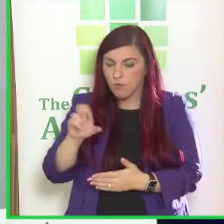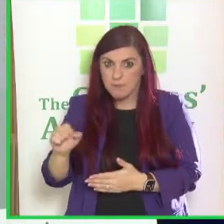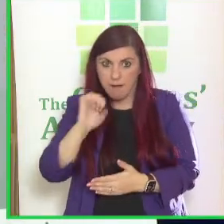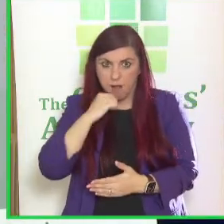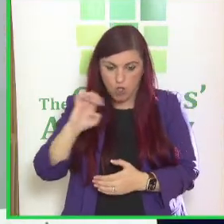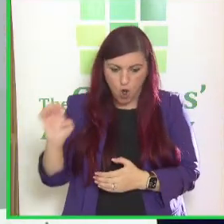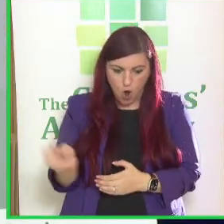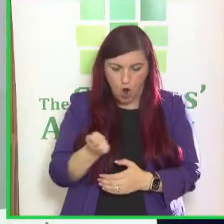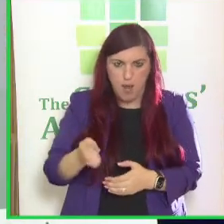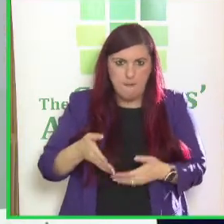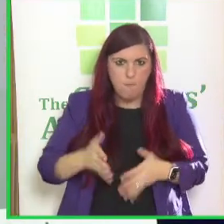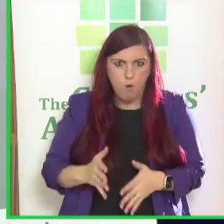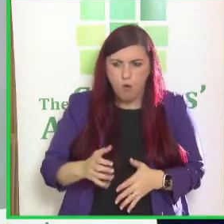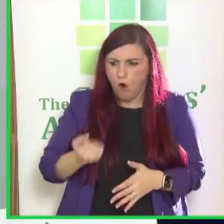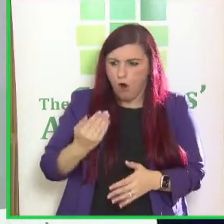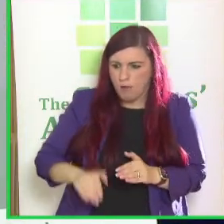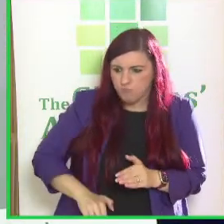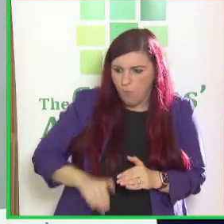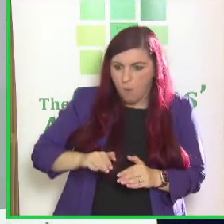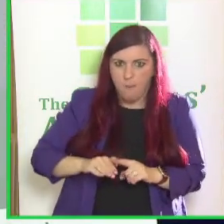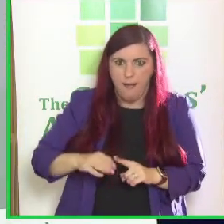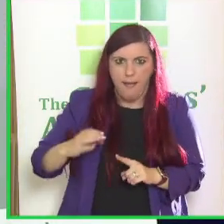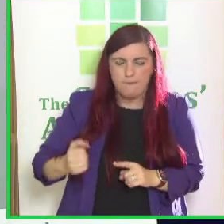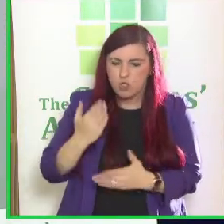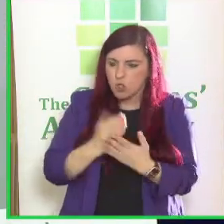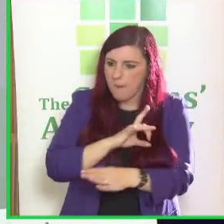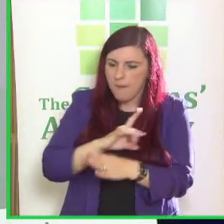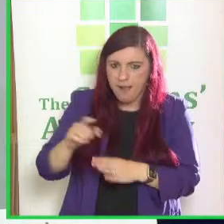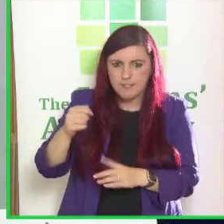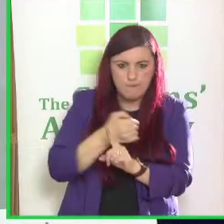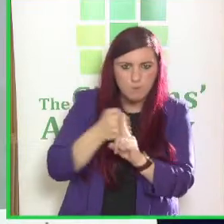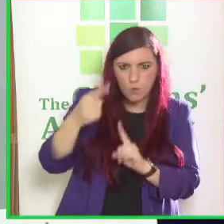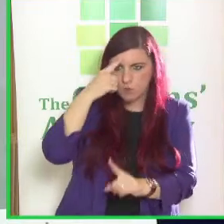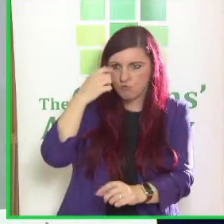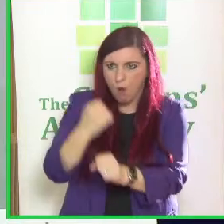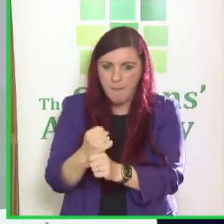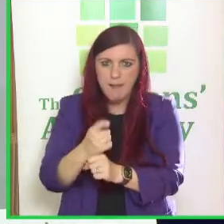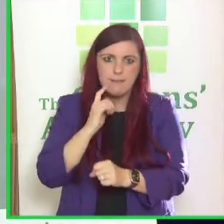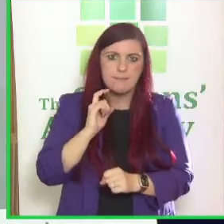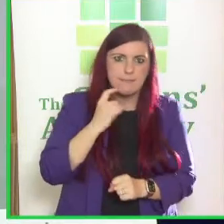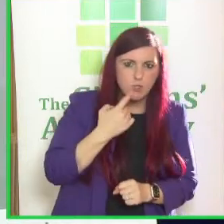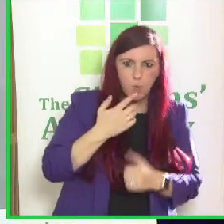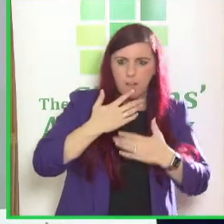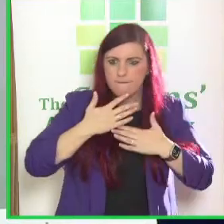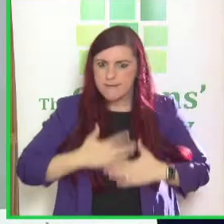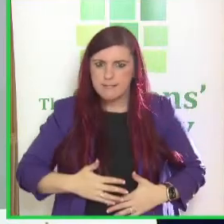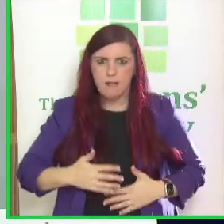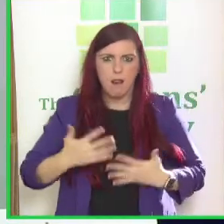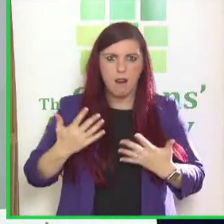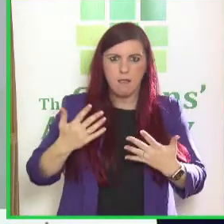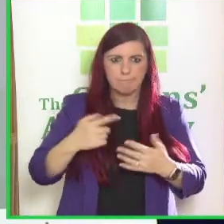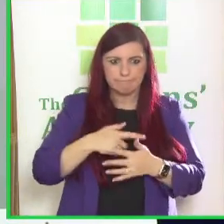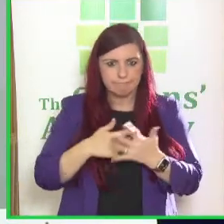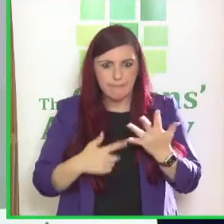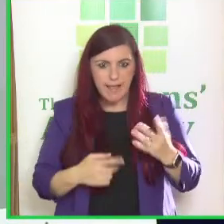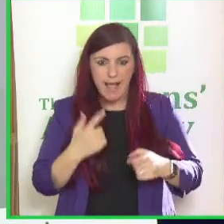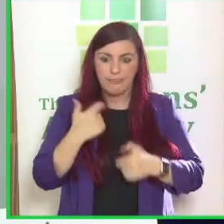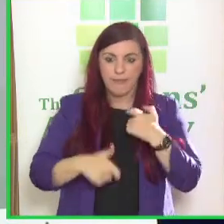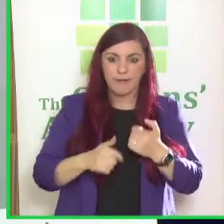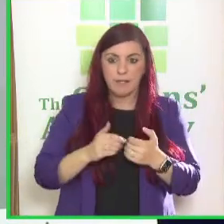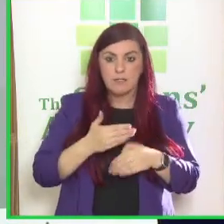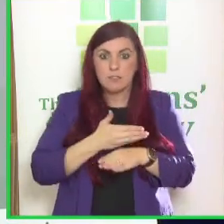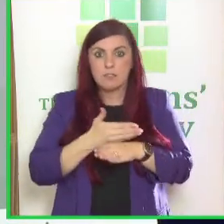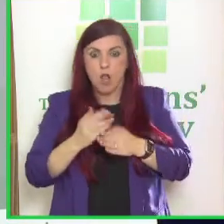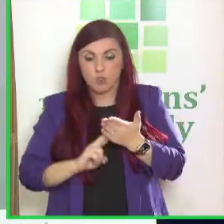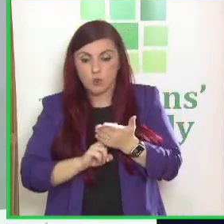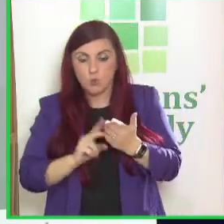abuse, sexual abuse, physical abuse, and then they get to use drugs to try and numb the pain, numb the effect. And then they get into a dependency, and